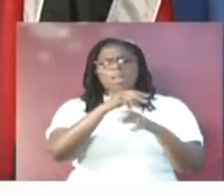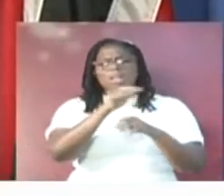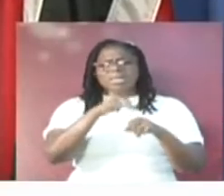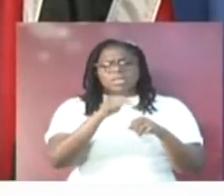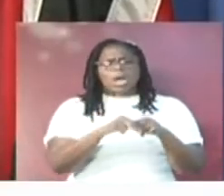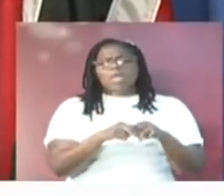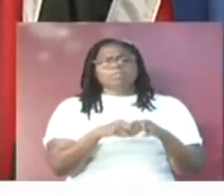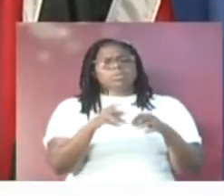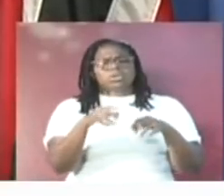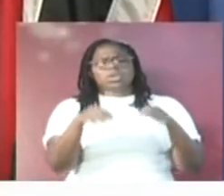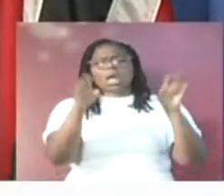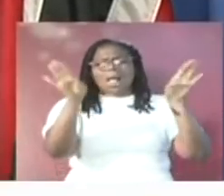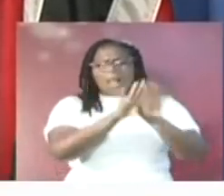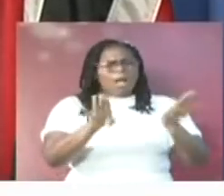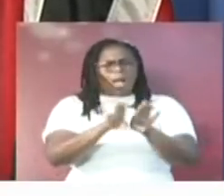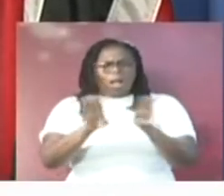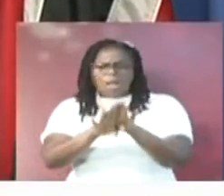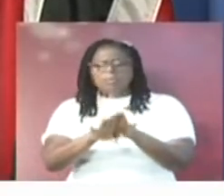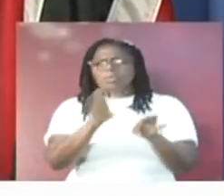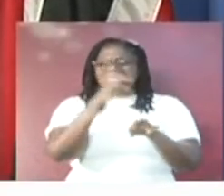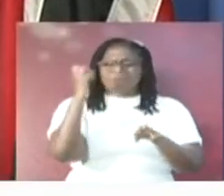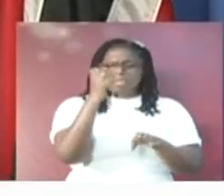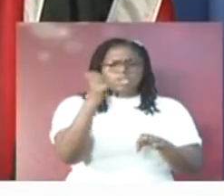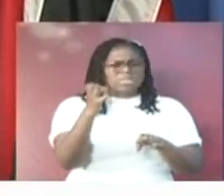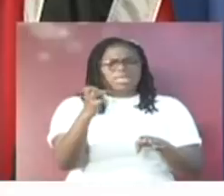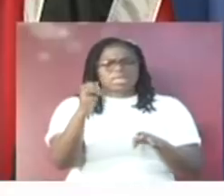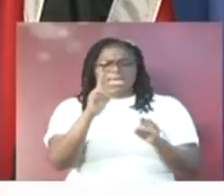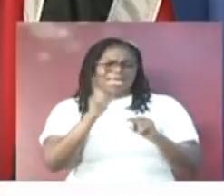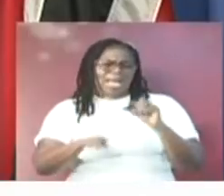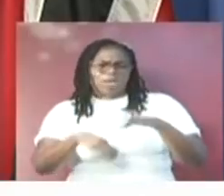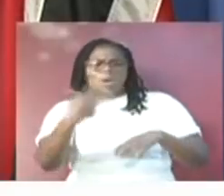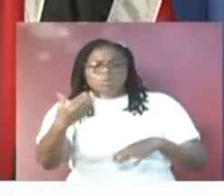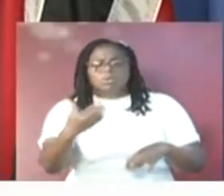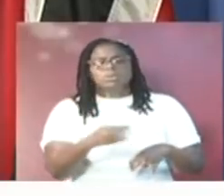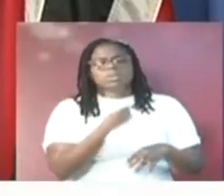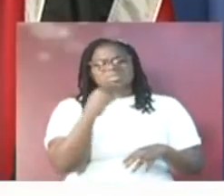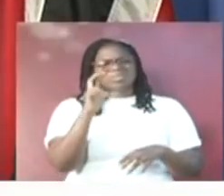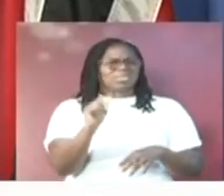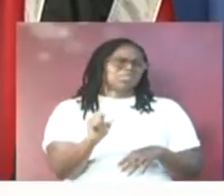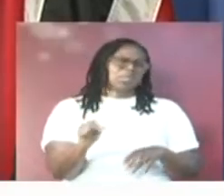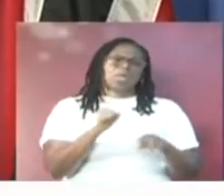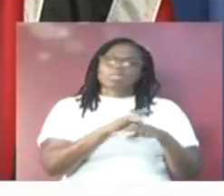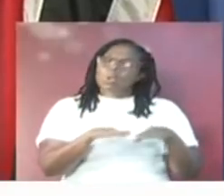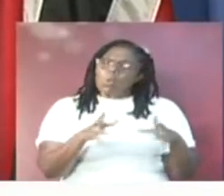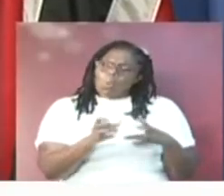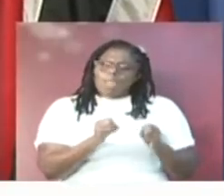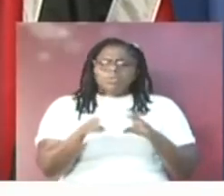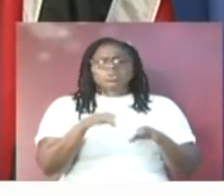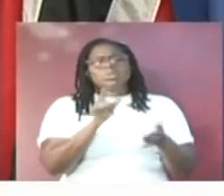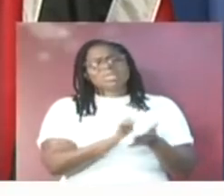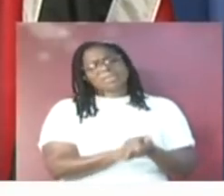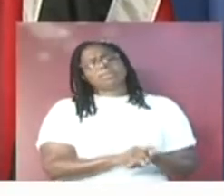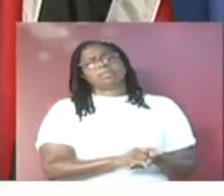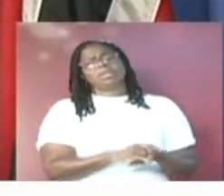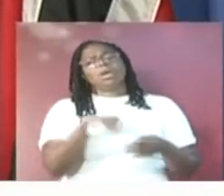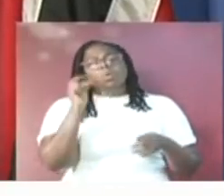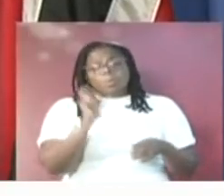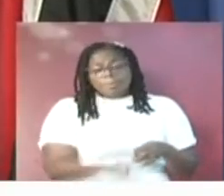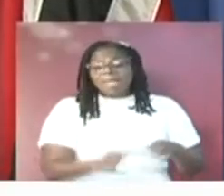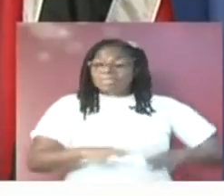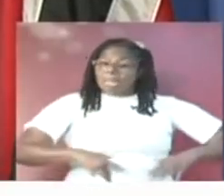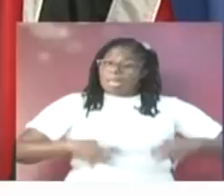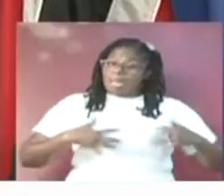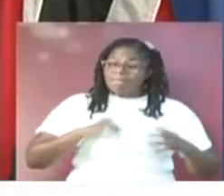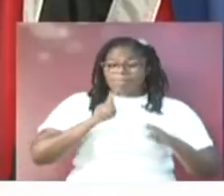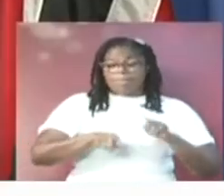now, we have to accept that we are living with this virus because we have to live before we die.